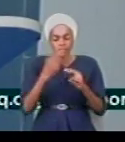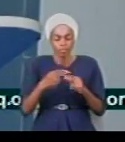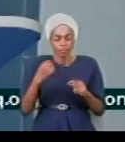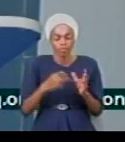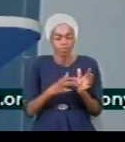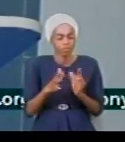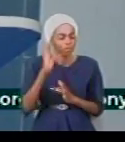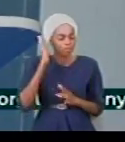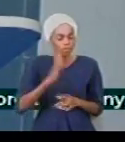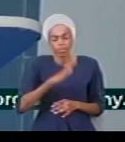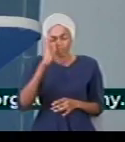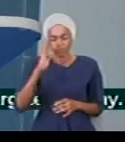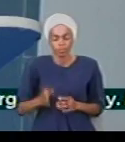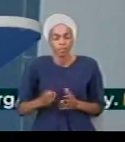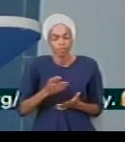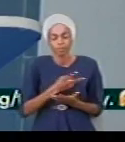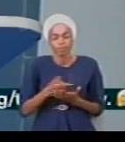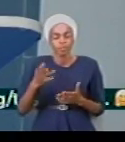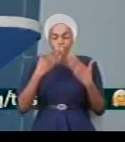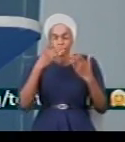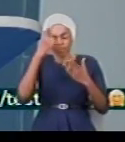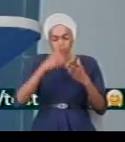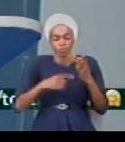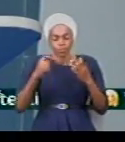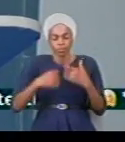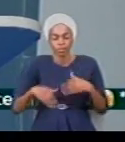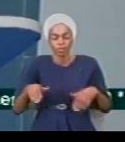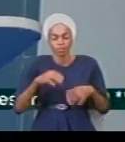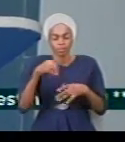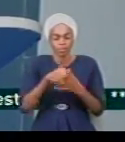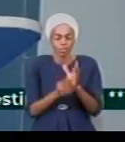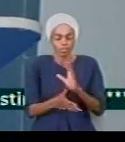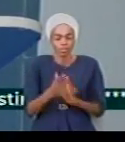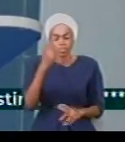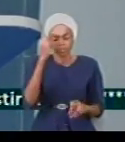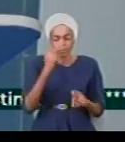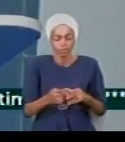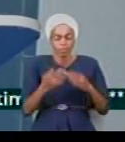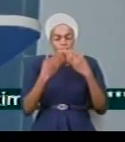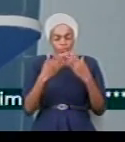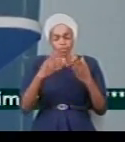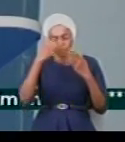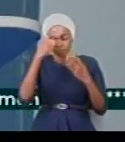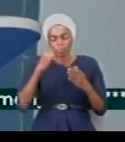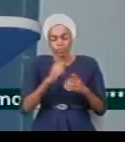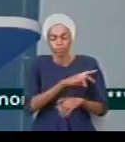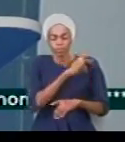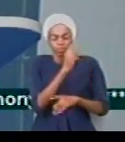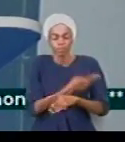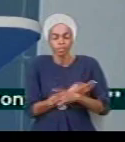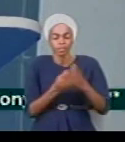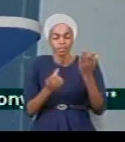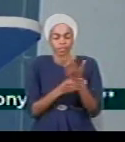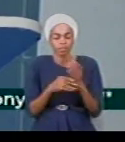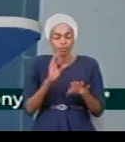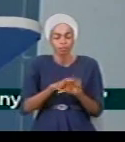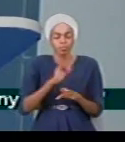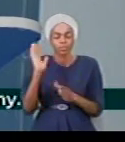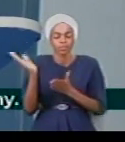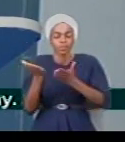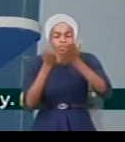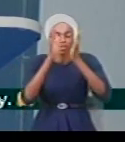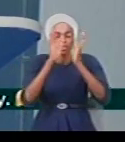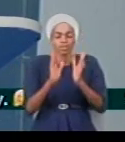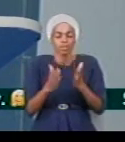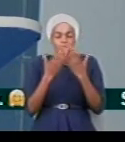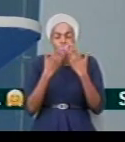name. Thank you for your mighty hand upon your servant. We thank you for the way you are strengthening him. Tomorrow will be greater